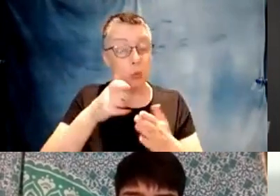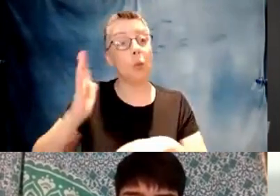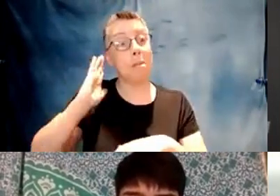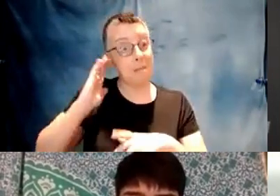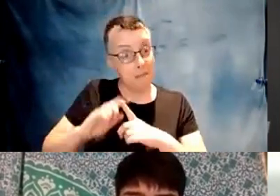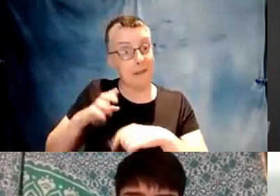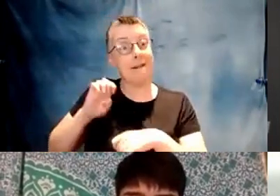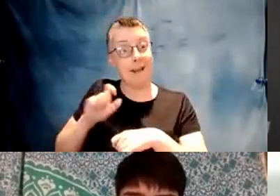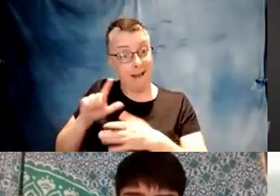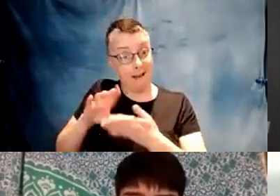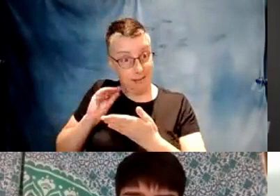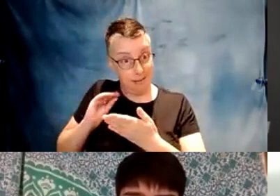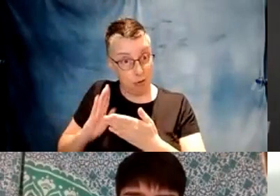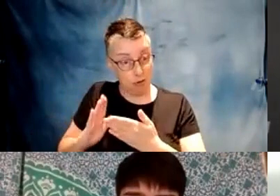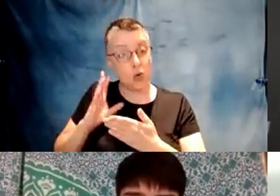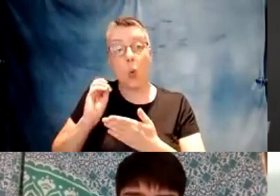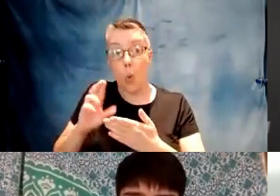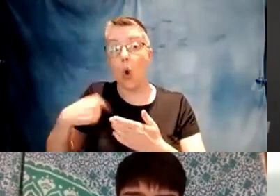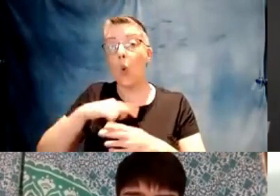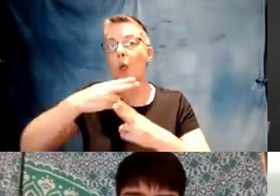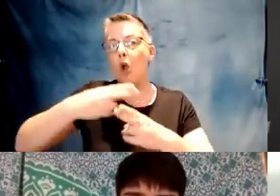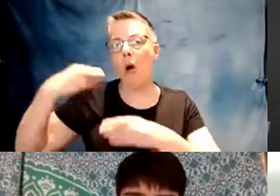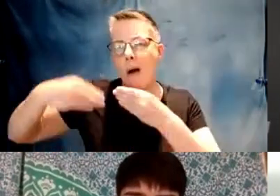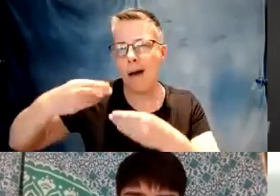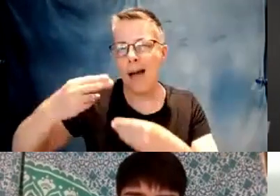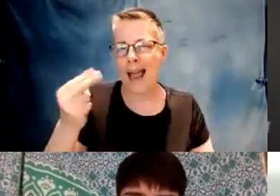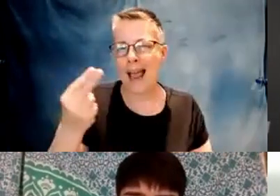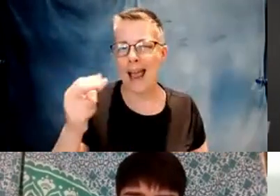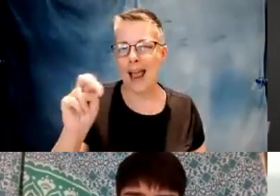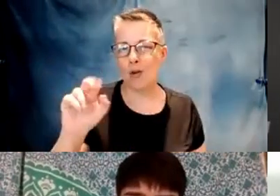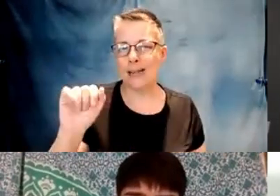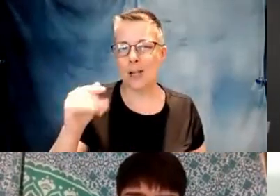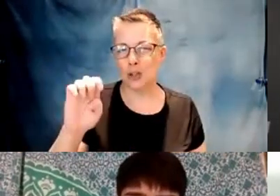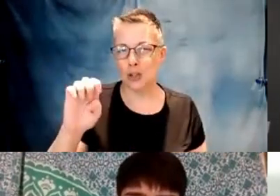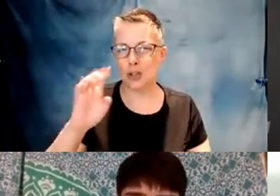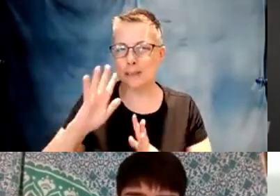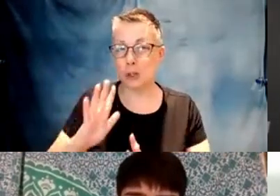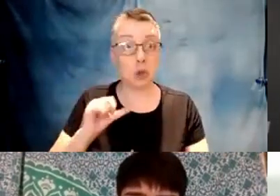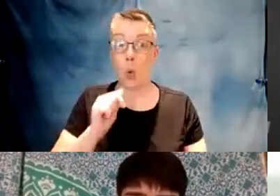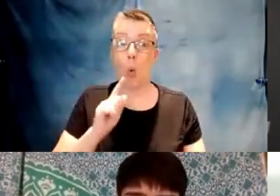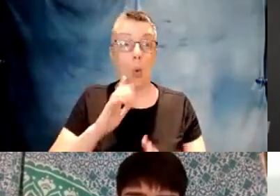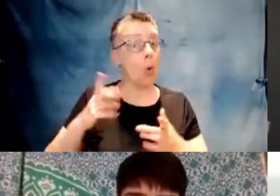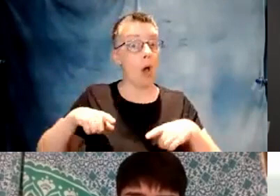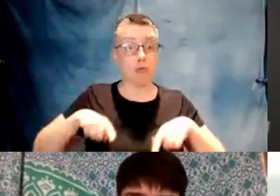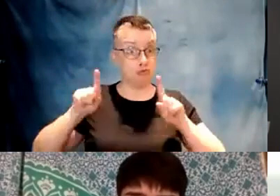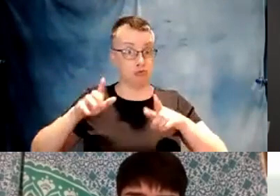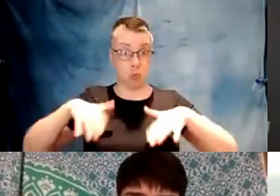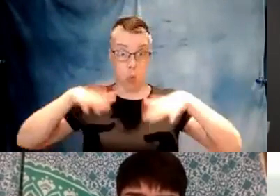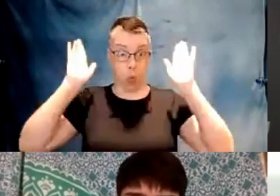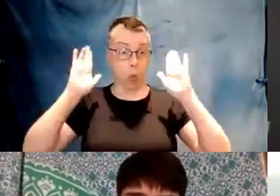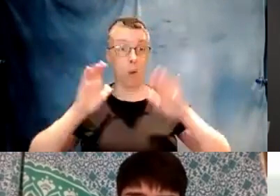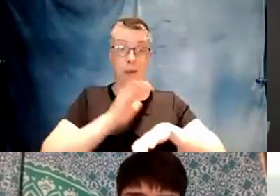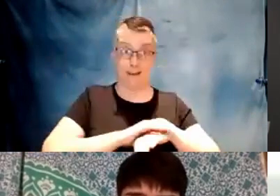learners or who are what we call heritage speakers, meaning they're not English learners, but their parents